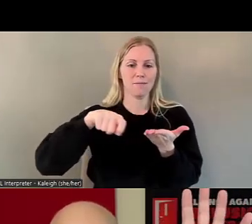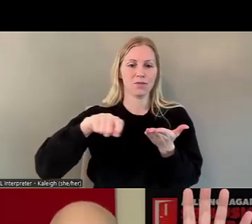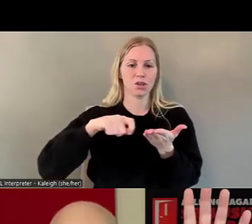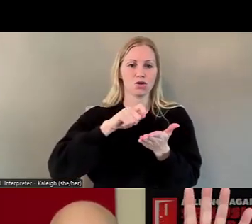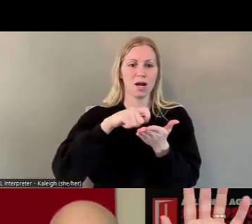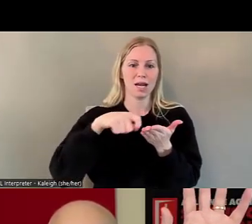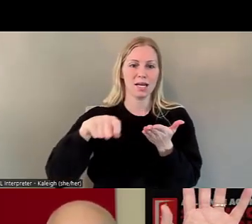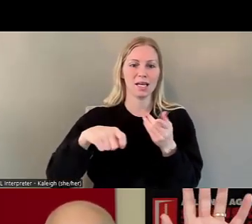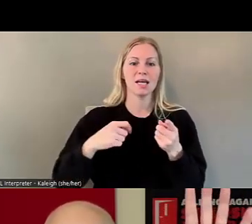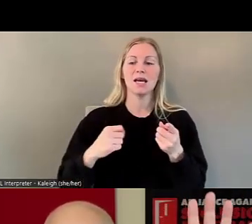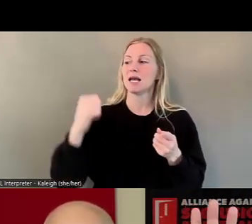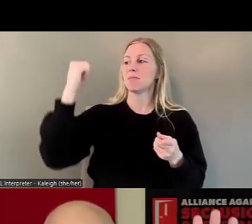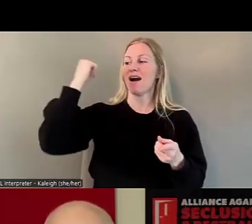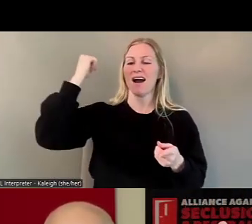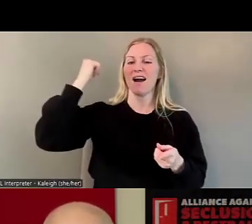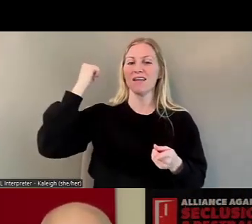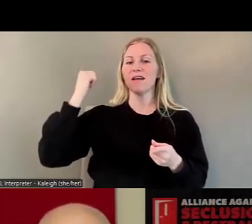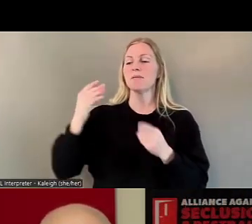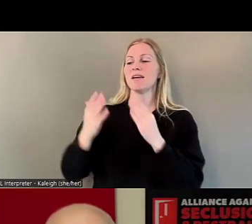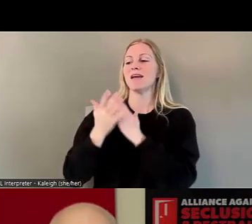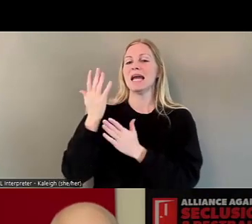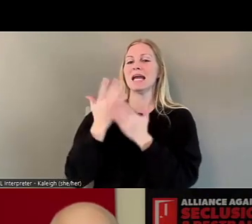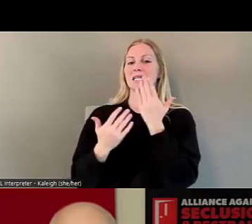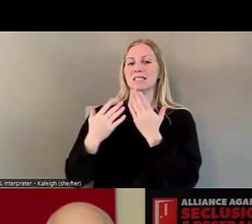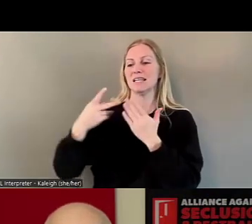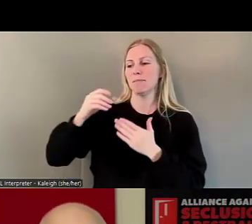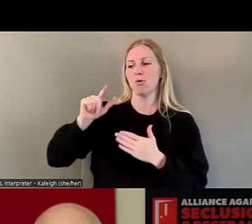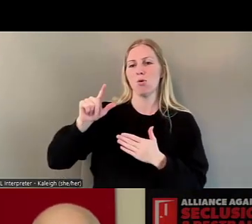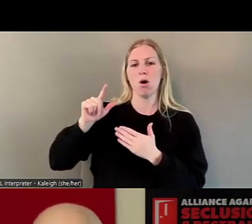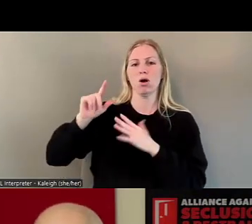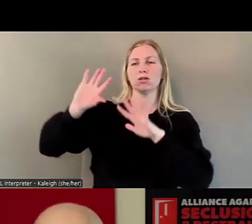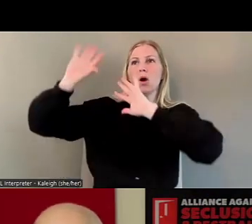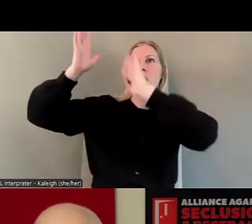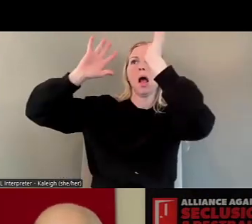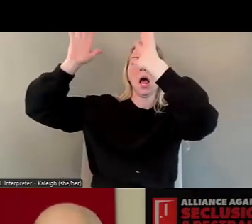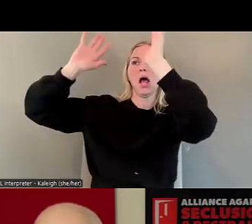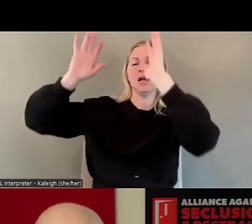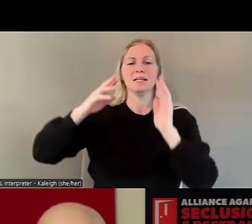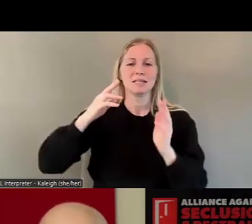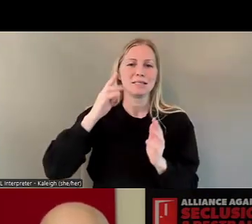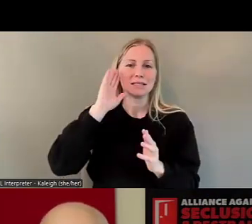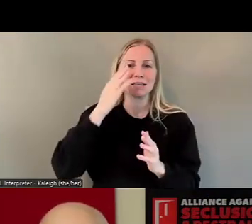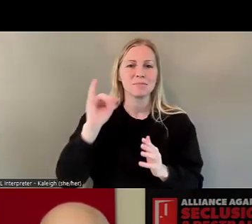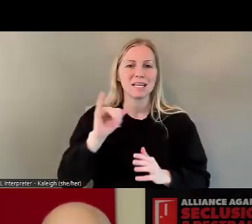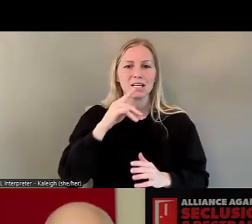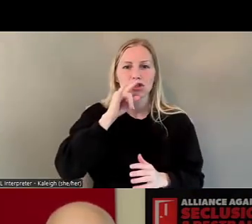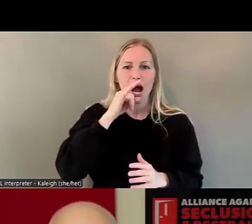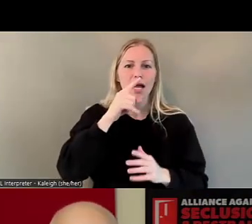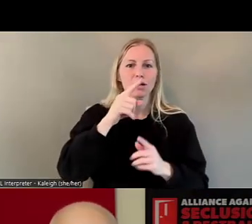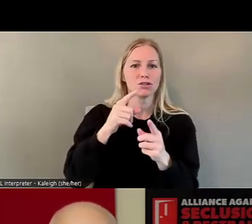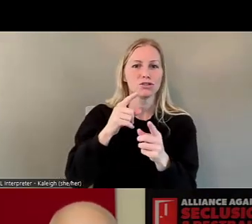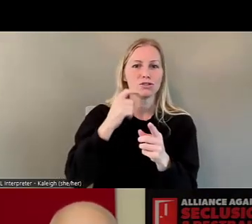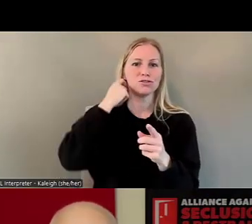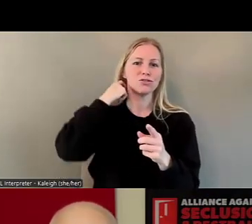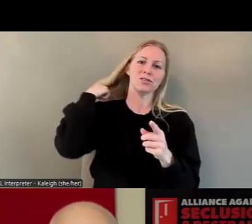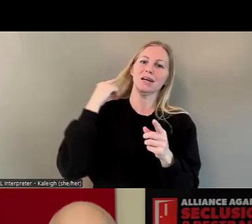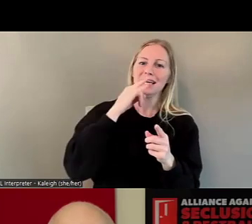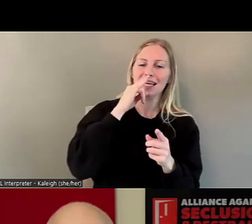out of the pool that look like a child drowning. And the adult's writing on the clipboard, student would not comply with instructions to